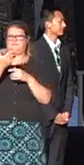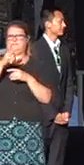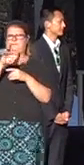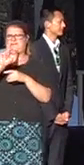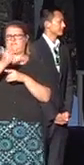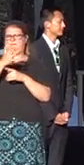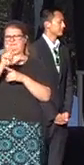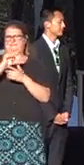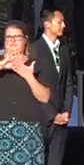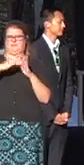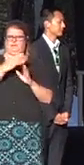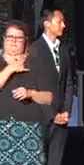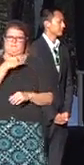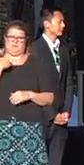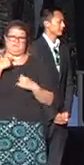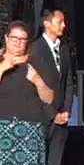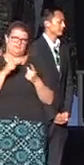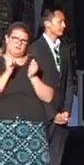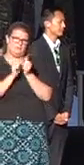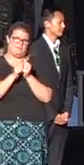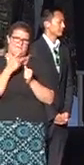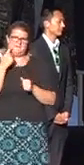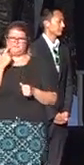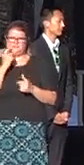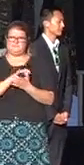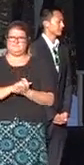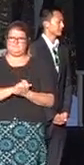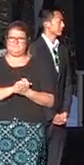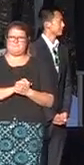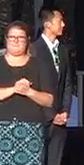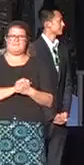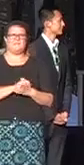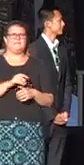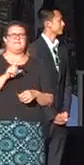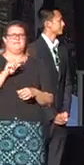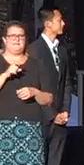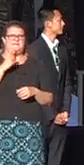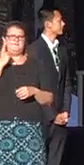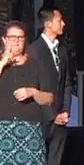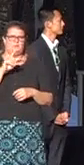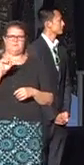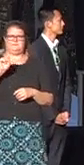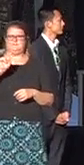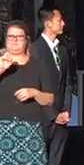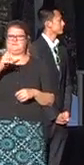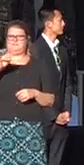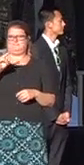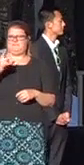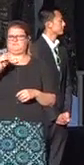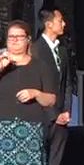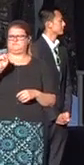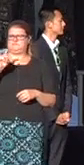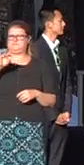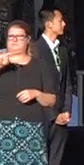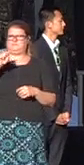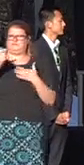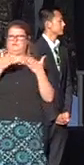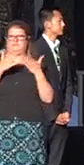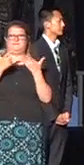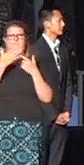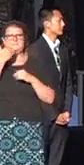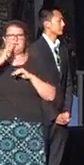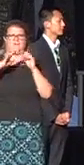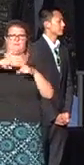LGBT community members who struggle with addiction. The need for Stepping Stone services is greater than